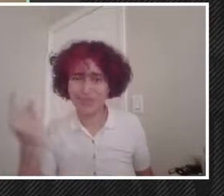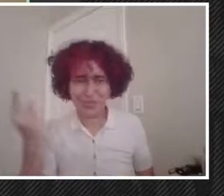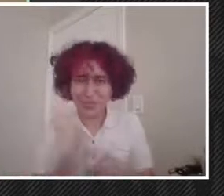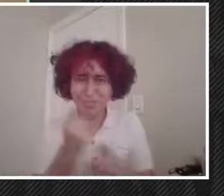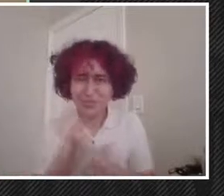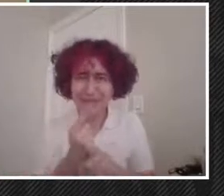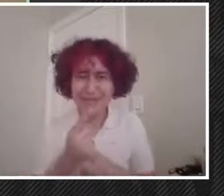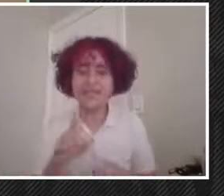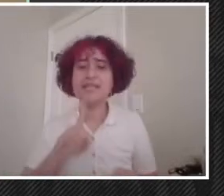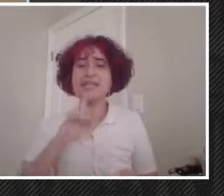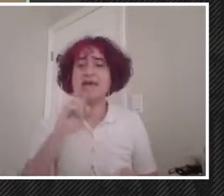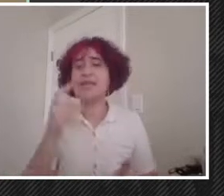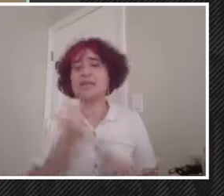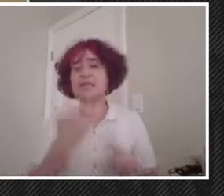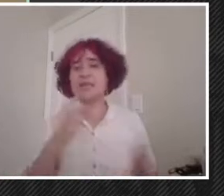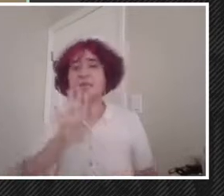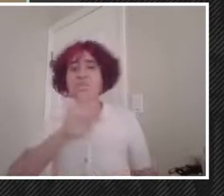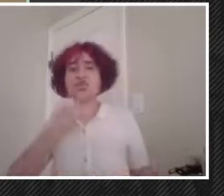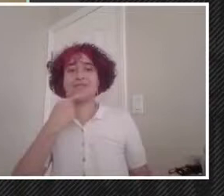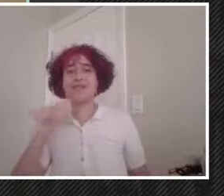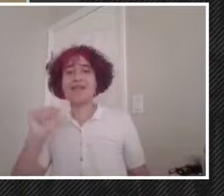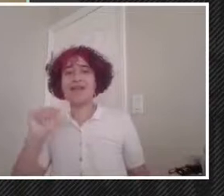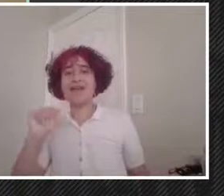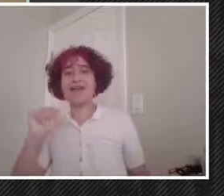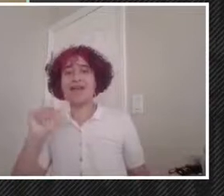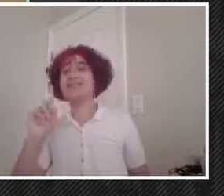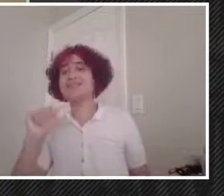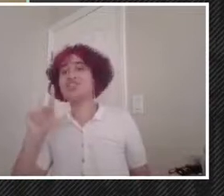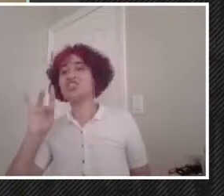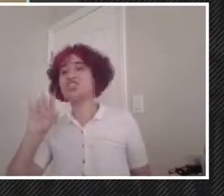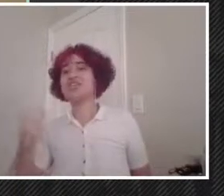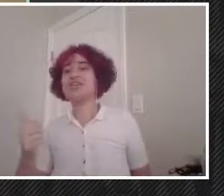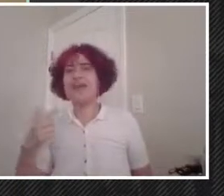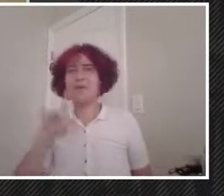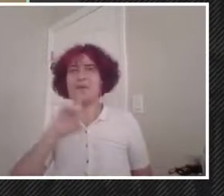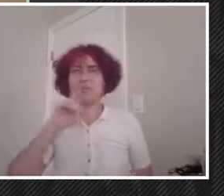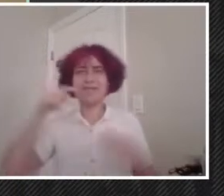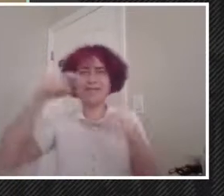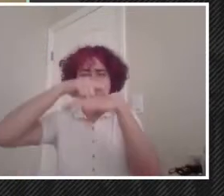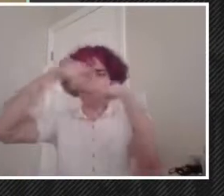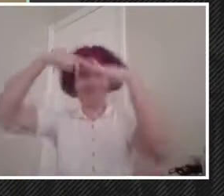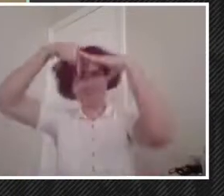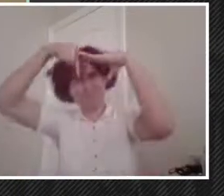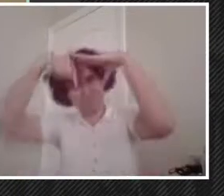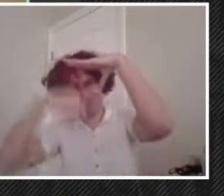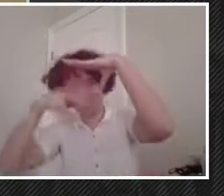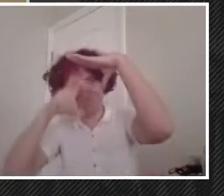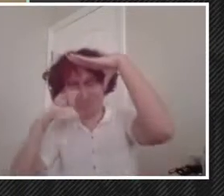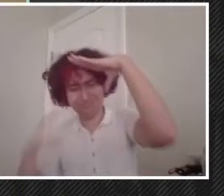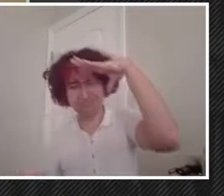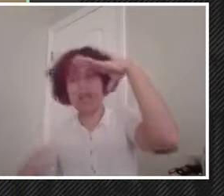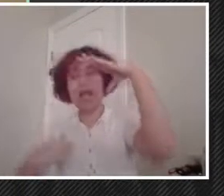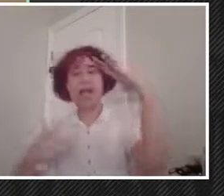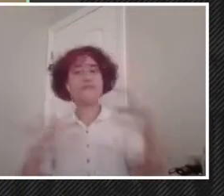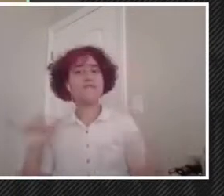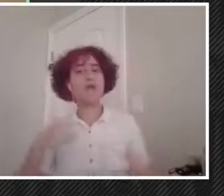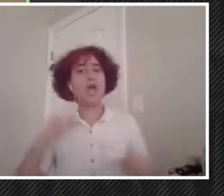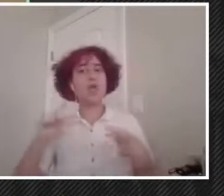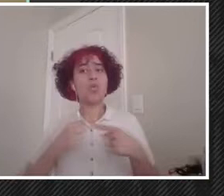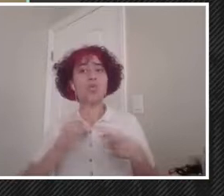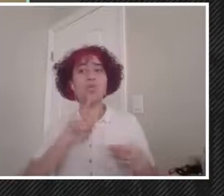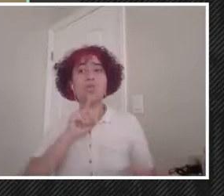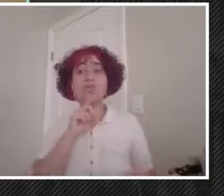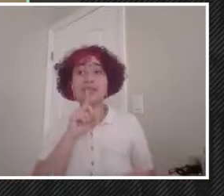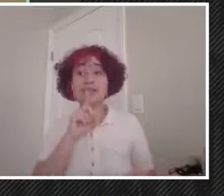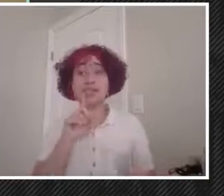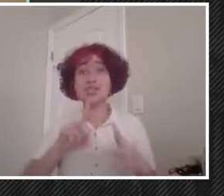about like getting to the nitty-gritty, I feel like when we have truly done that, we will be in a